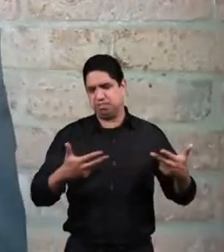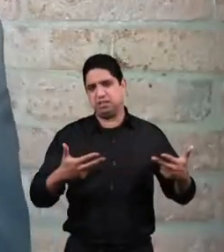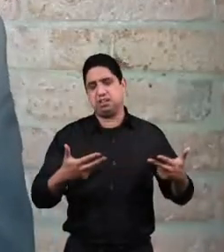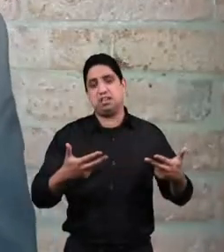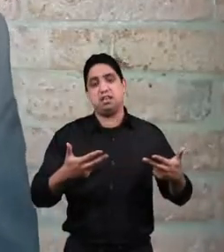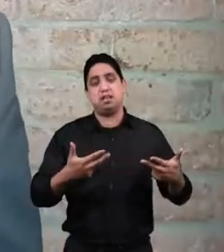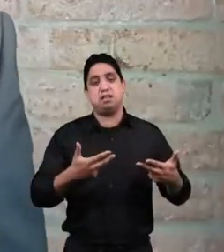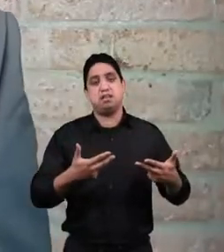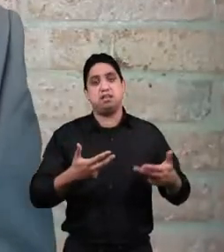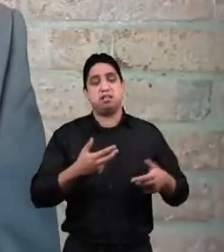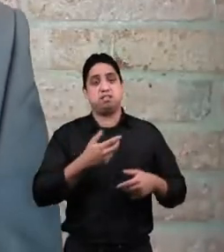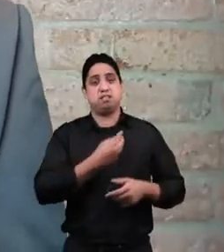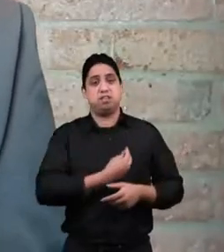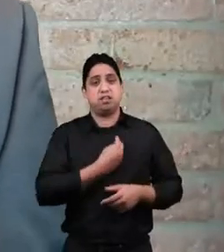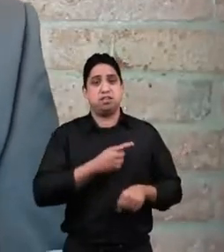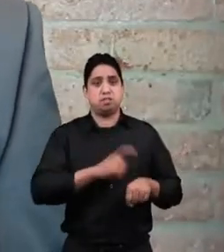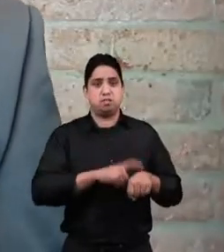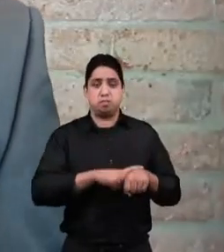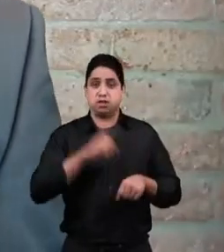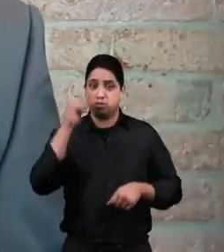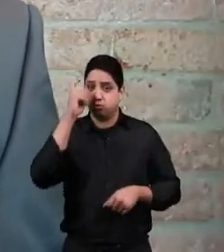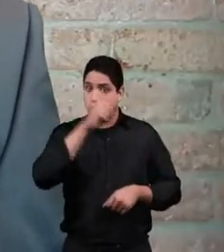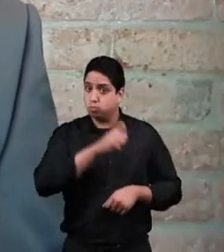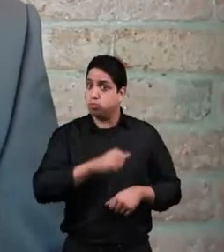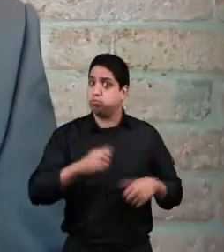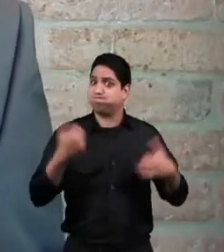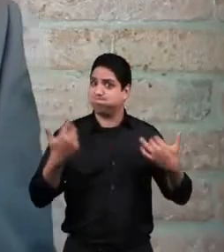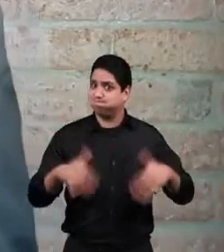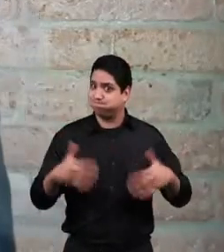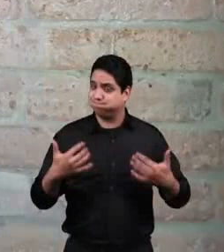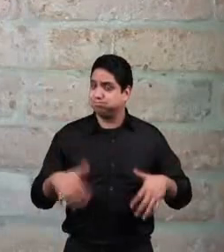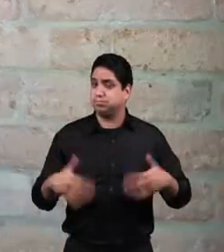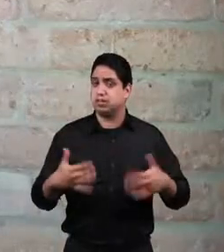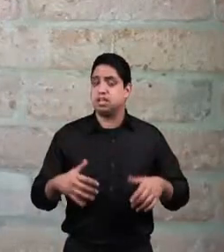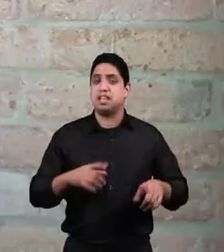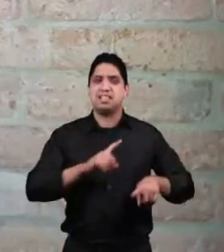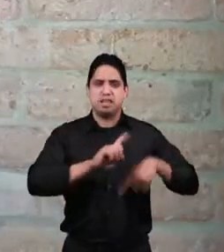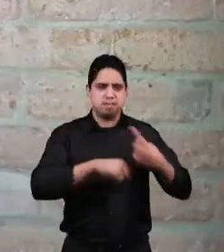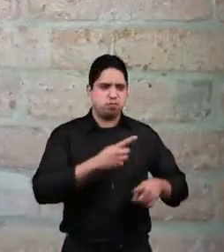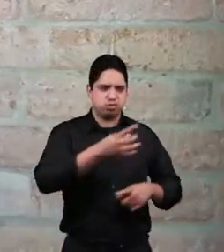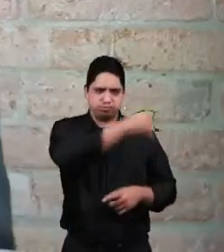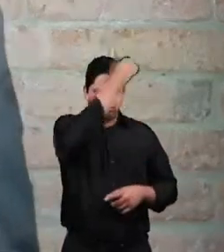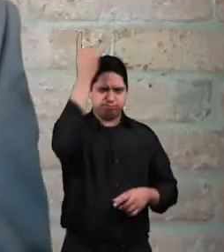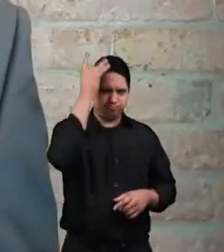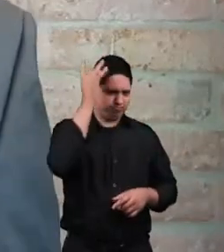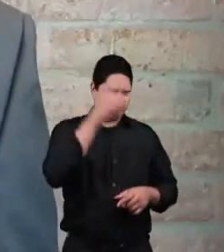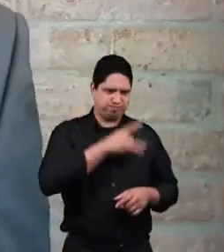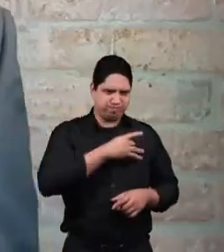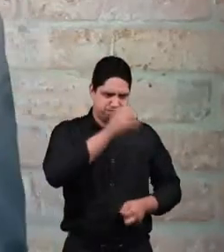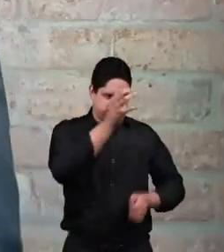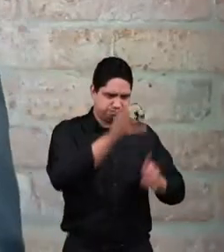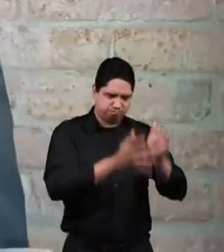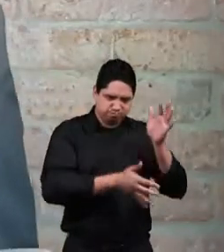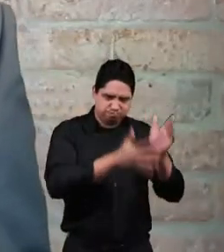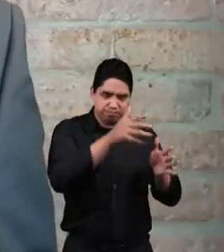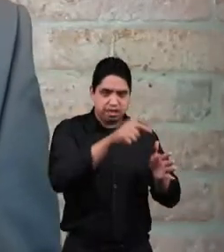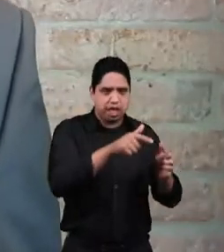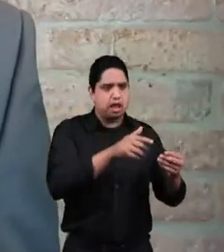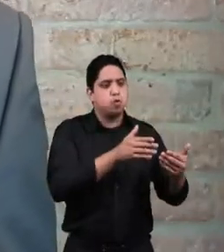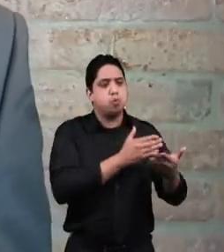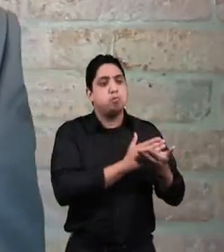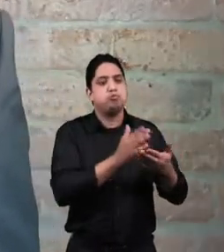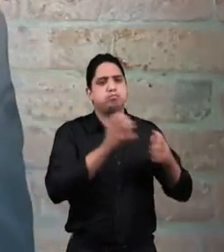battles. It passed through moments of extreme difficulty. And after the baptism with the Holy